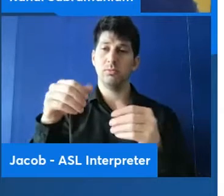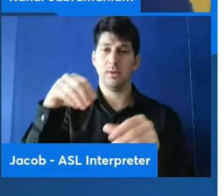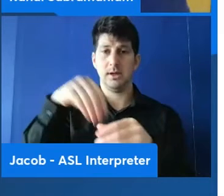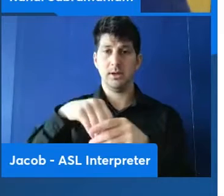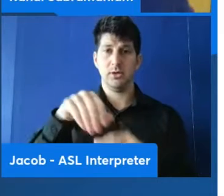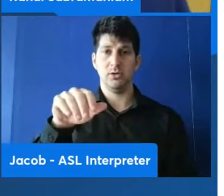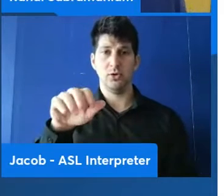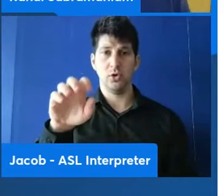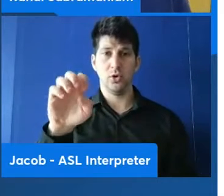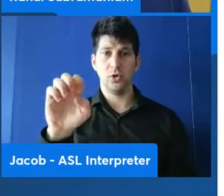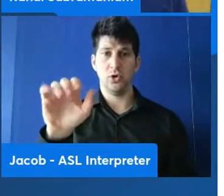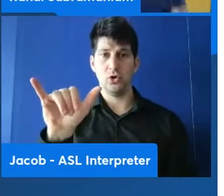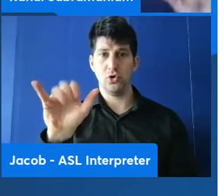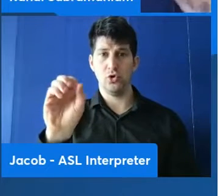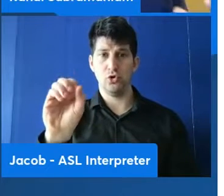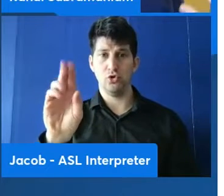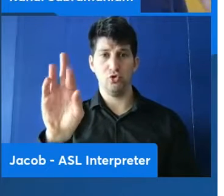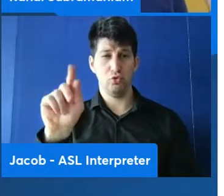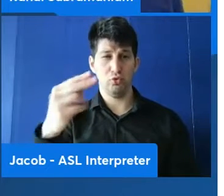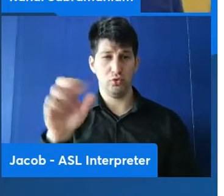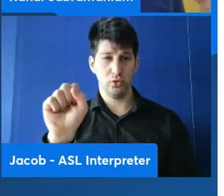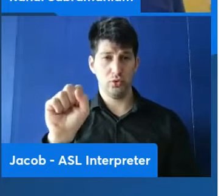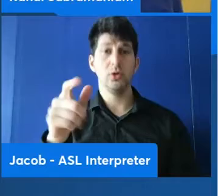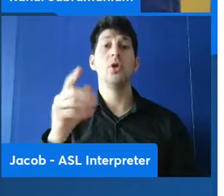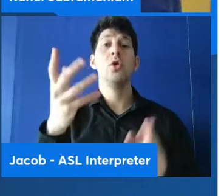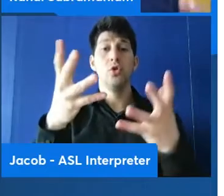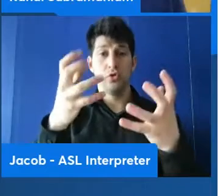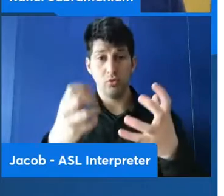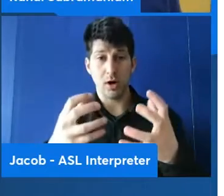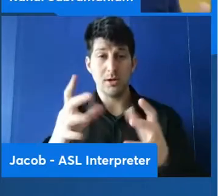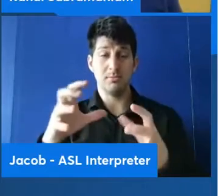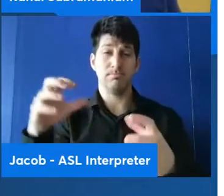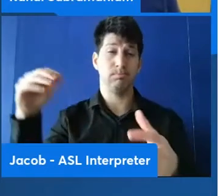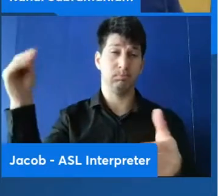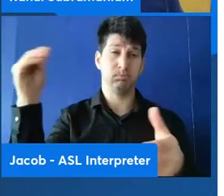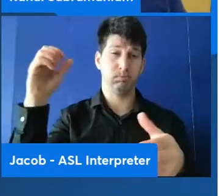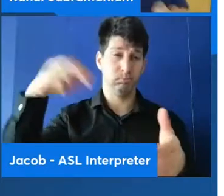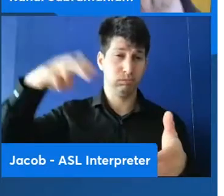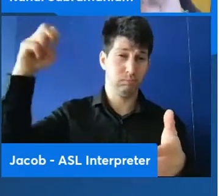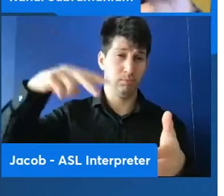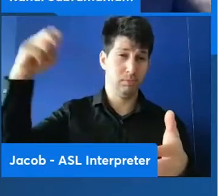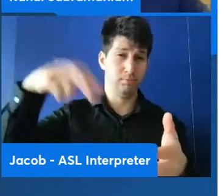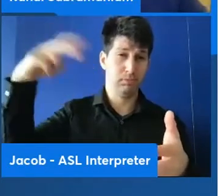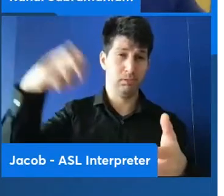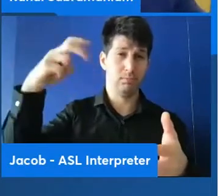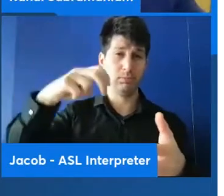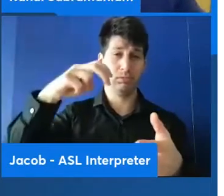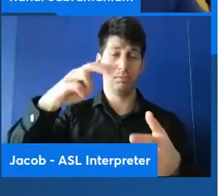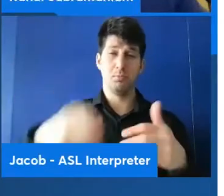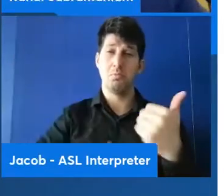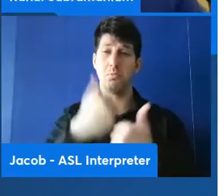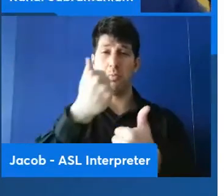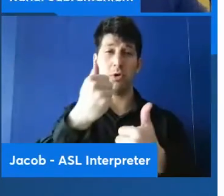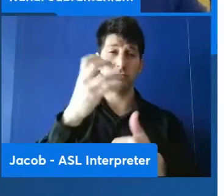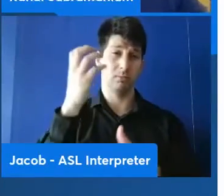1 U, 2 U's, and so on. You want to pack in as much density as you possibly can into a single